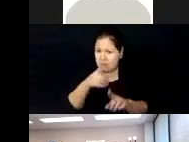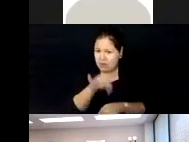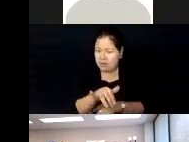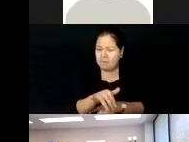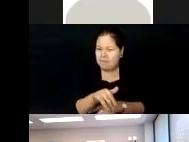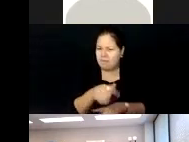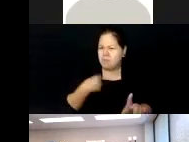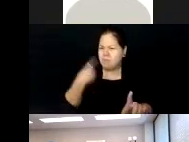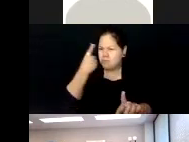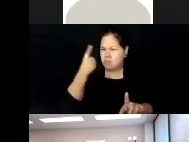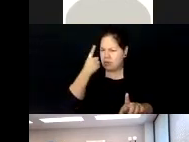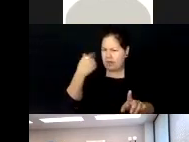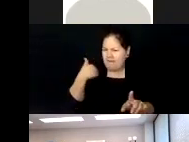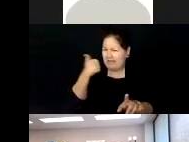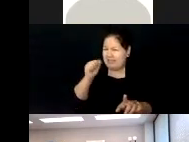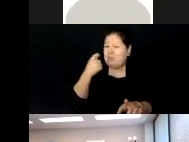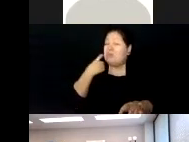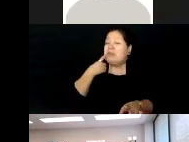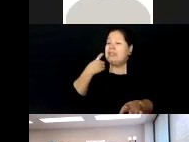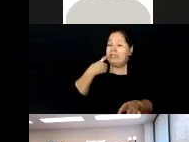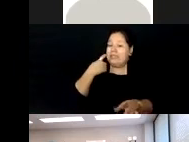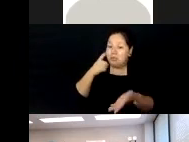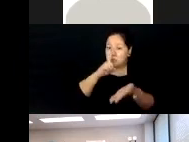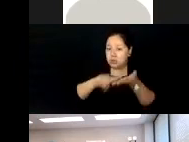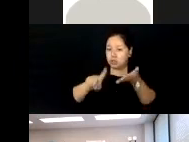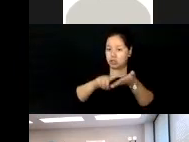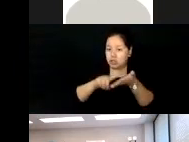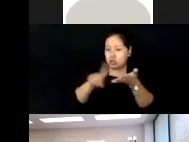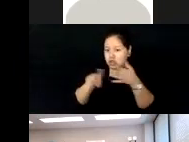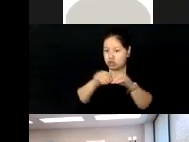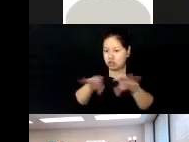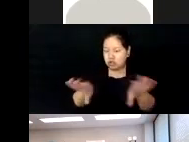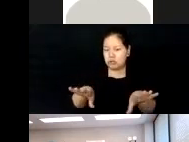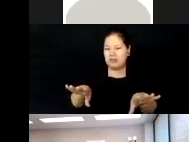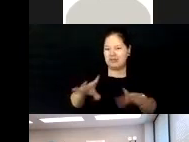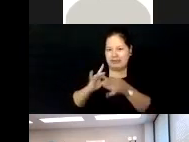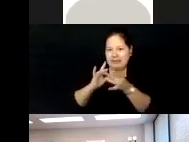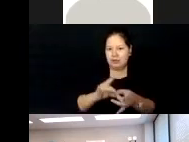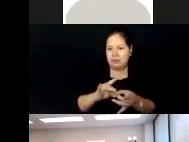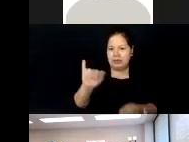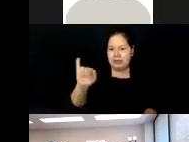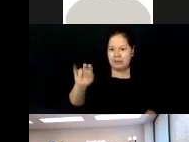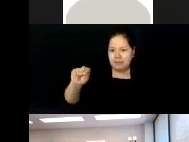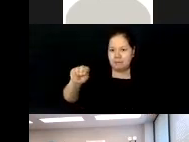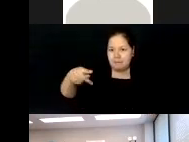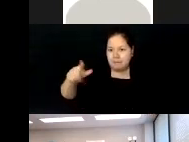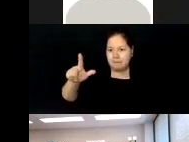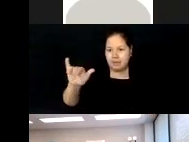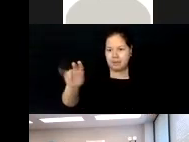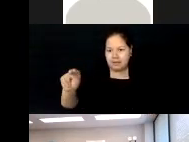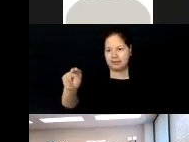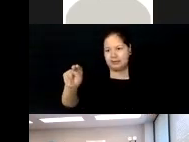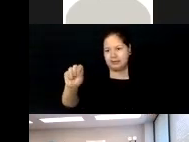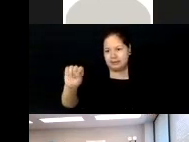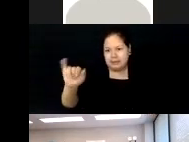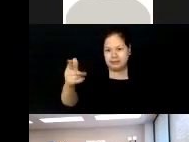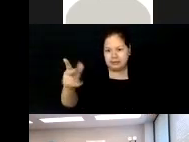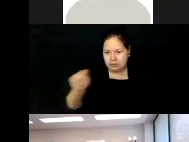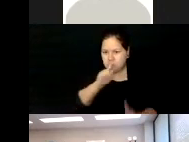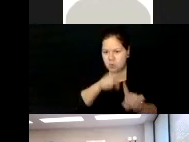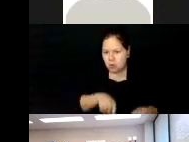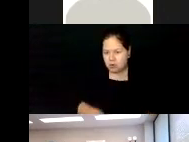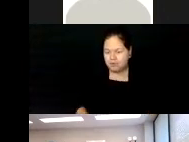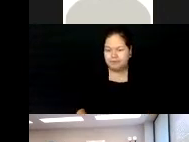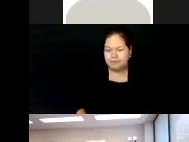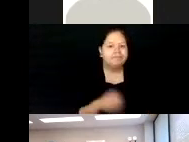there has been any recent research post the In Plain Sight report. Oh, that's an excellent question,